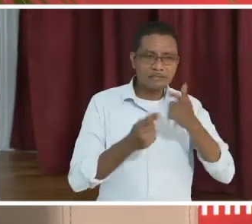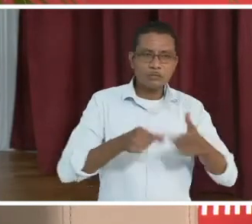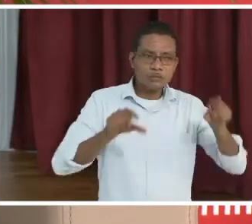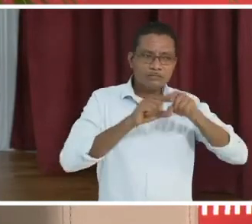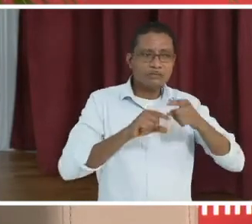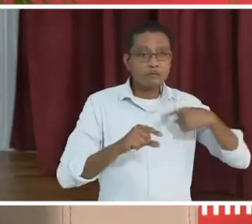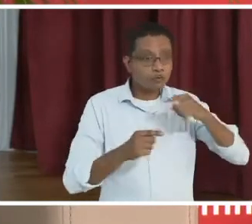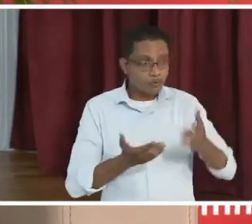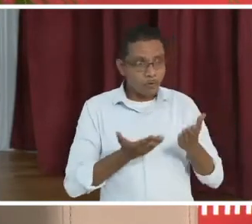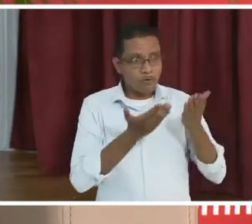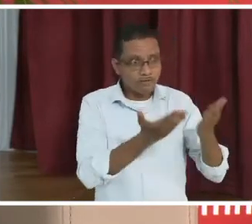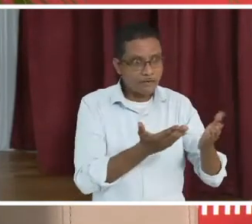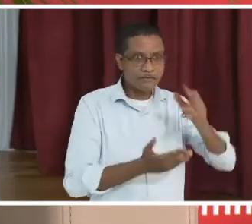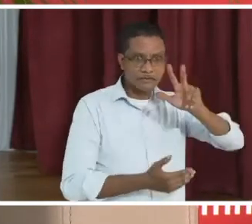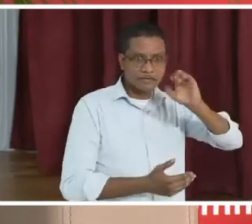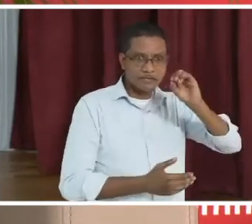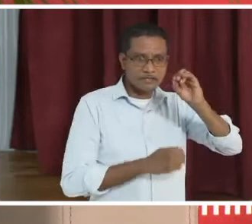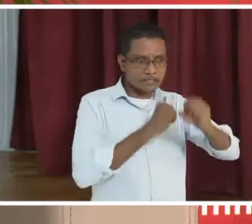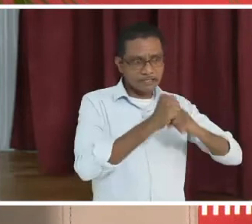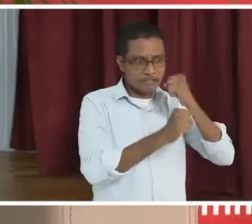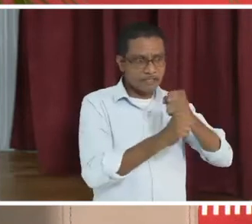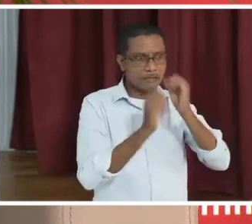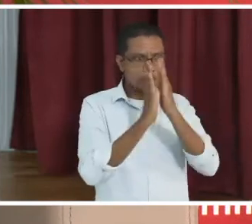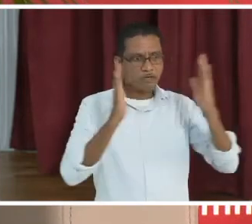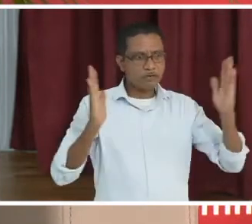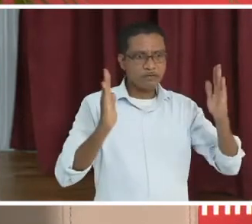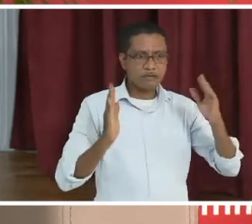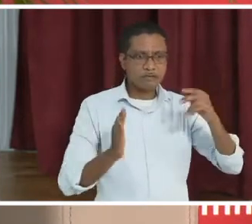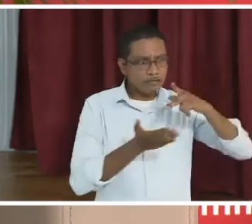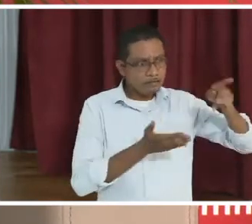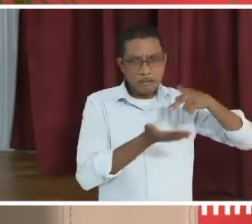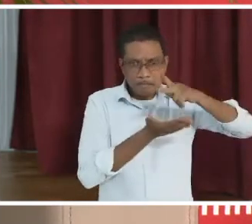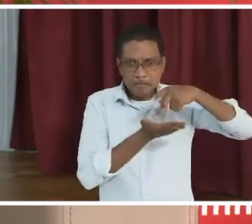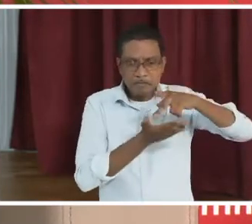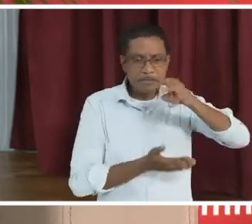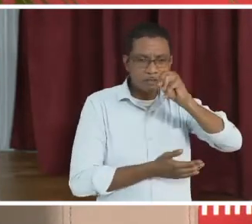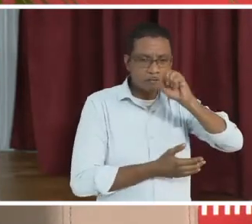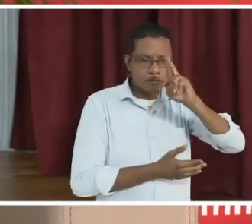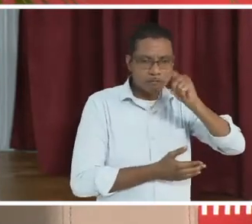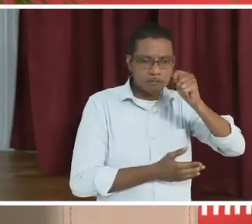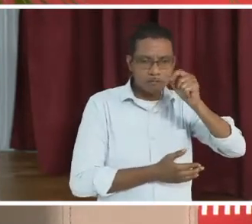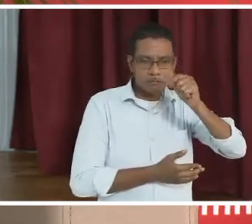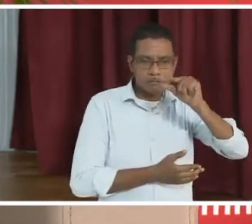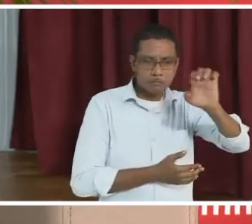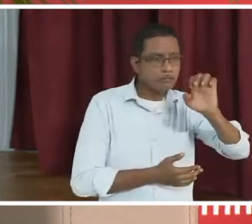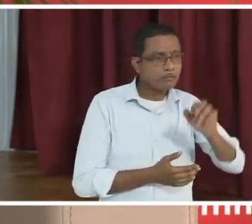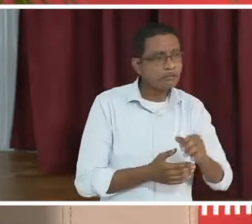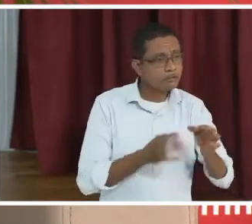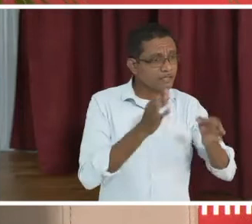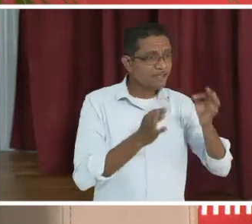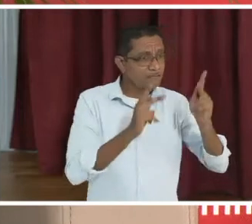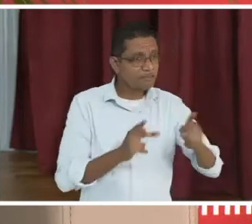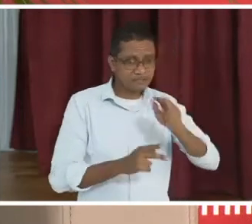30-year term mortgage. So what happens is that somebody who is 30 and their retirement age is 55, they really just get like 25 years,